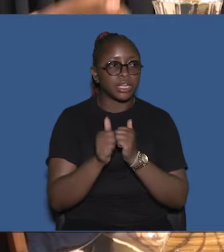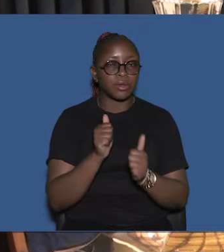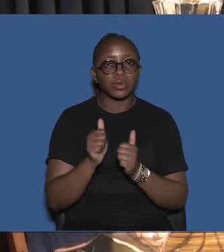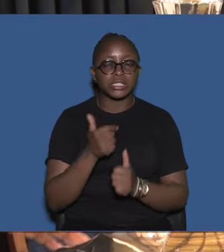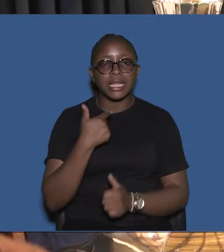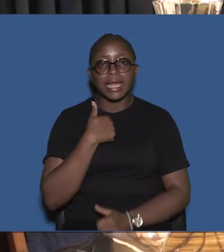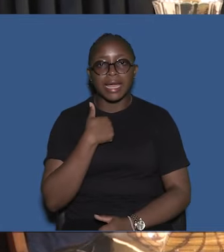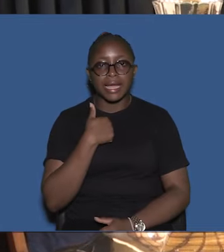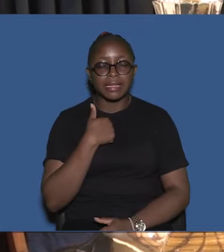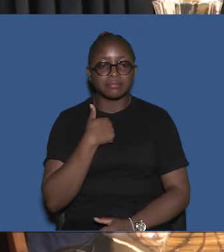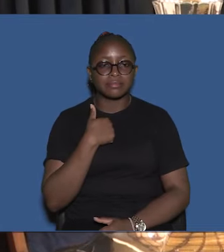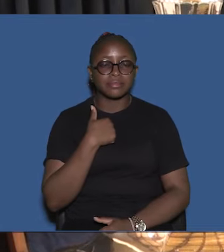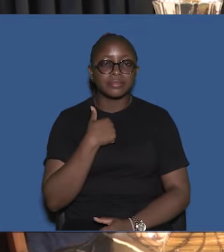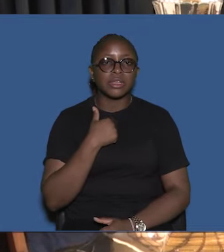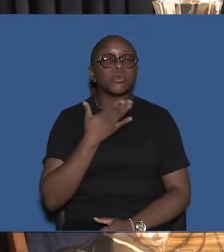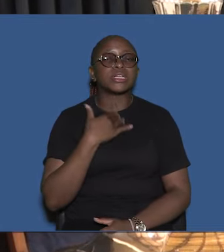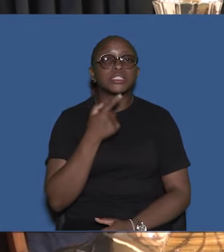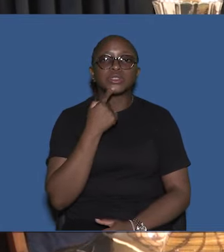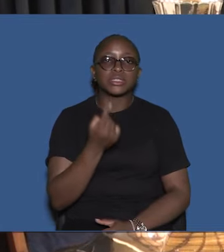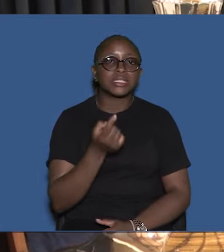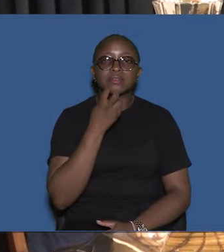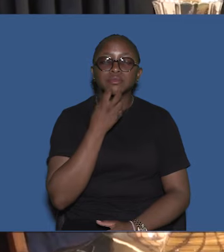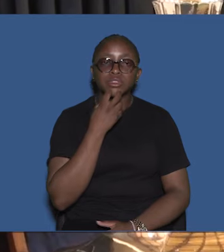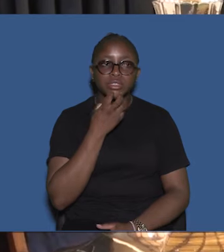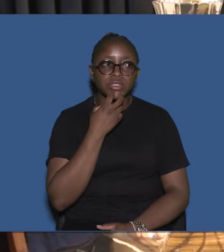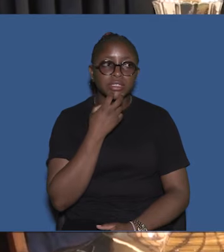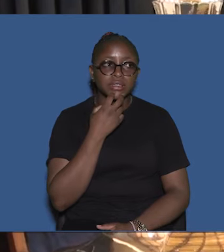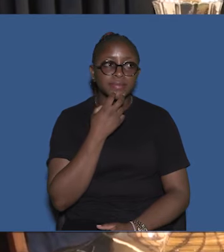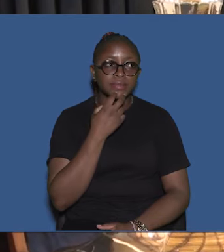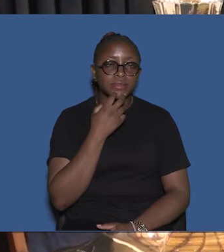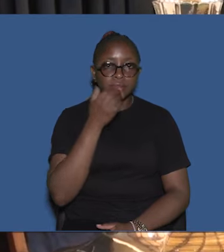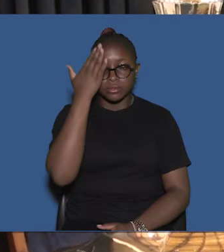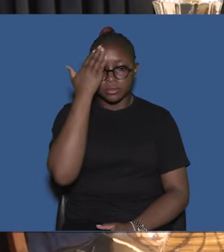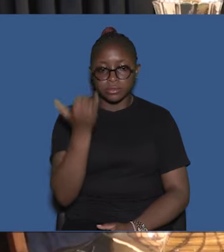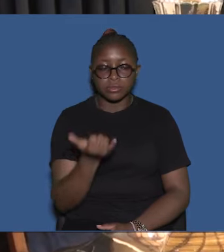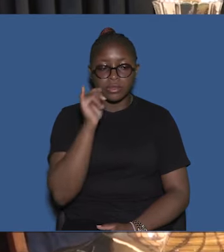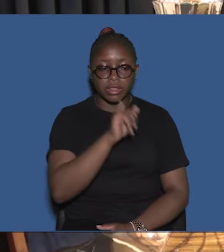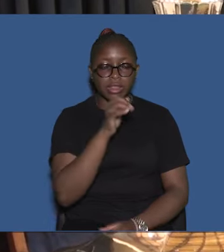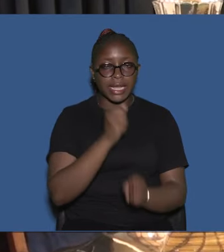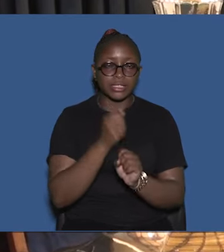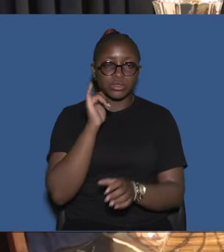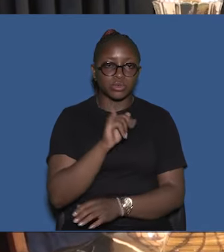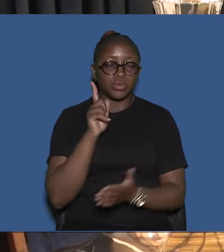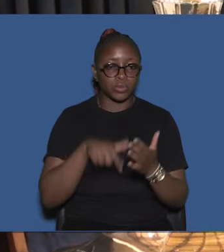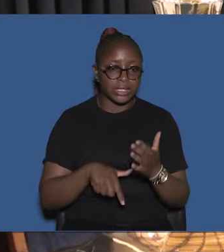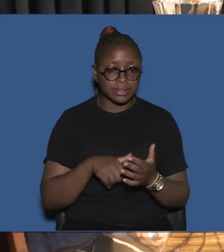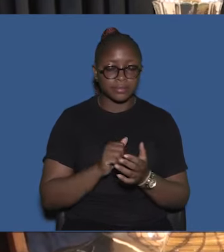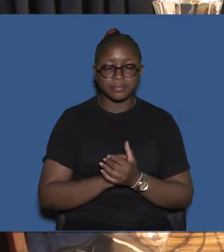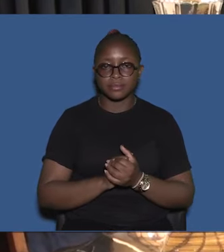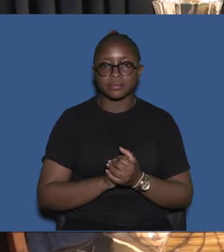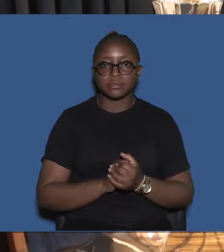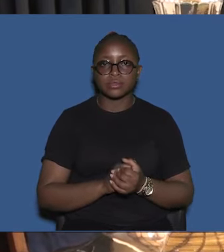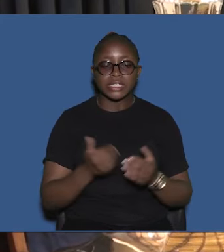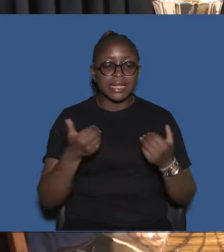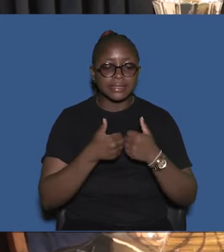have mentioned on Tuesday. Because what that does is that it alienates, it